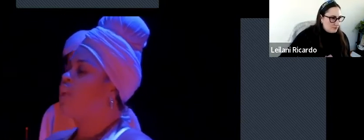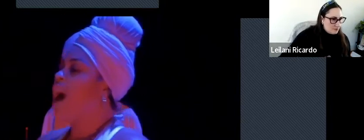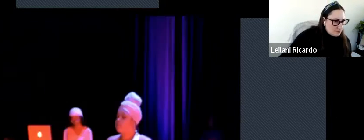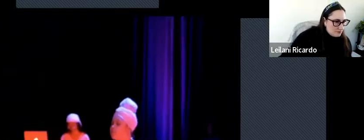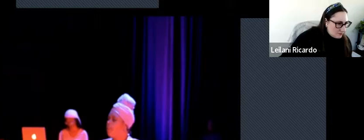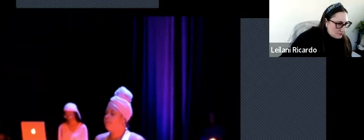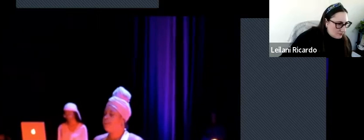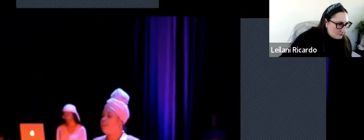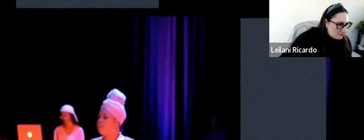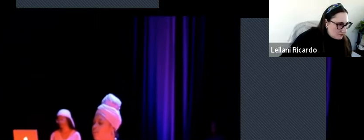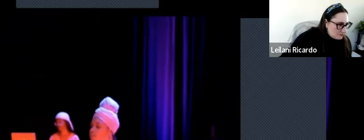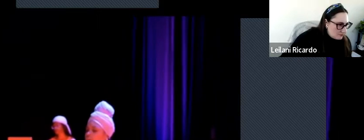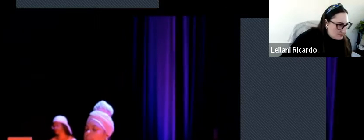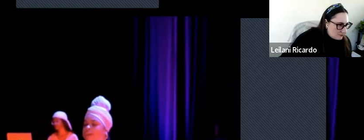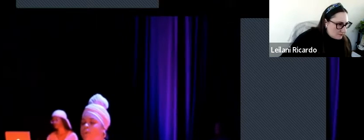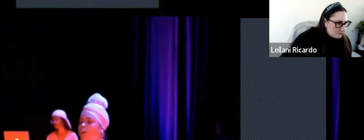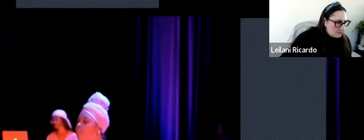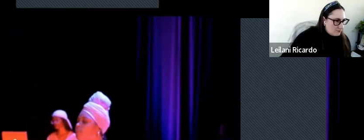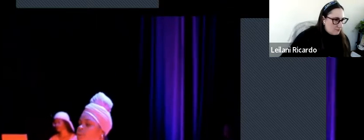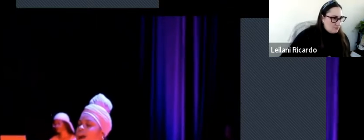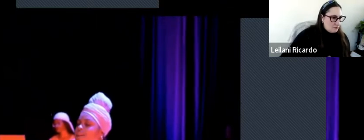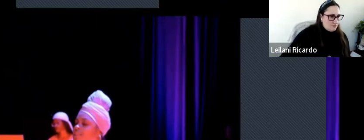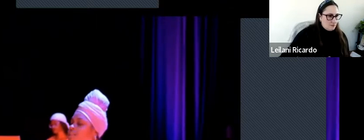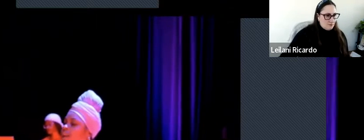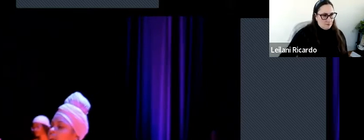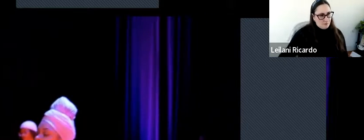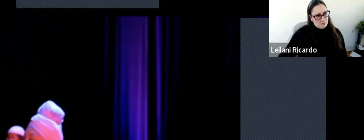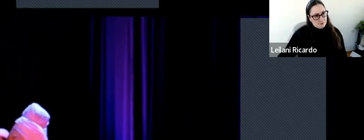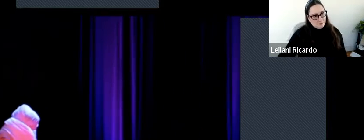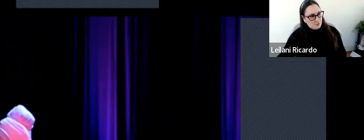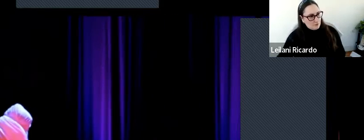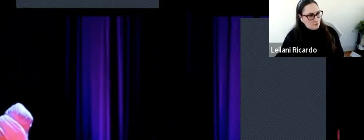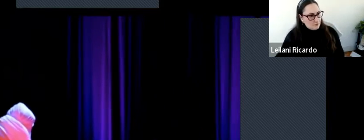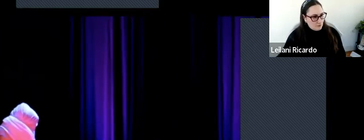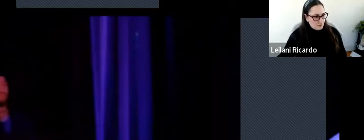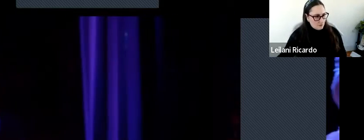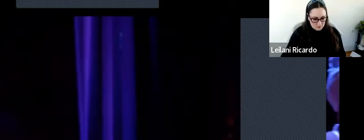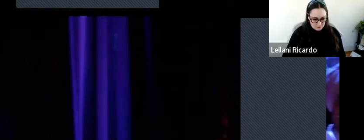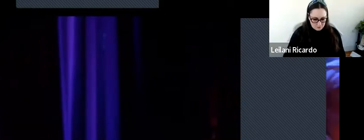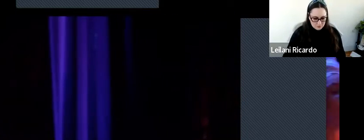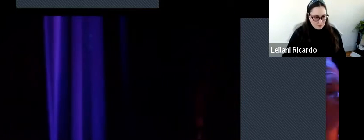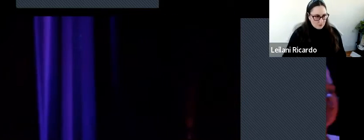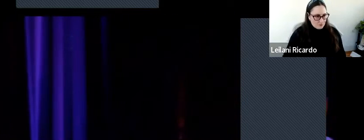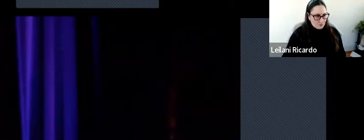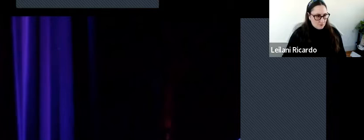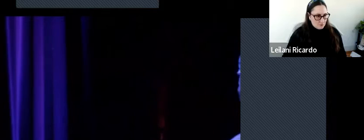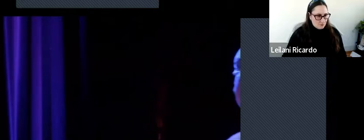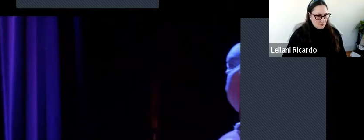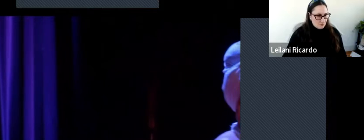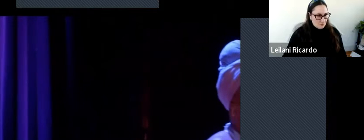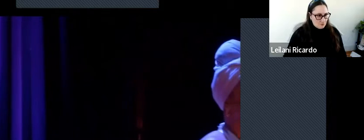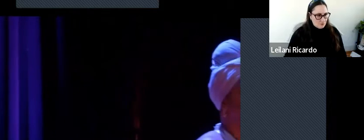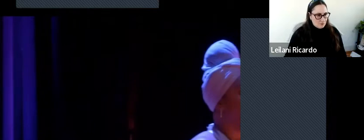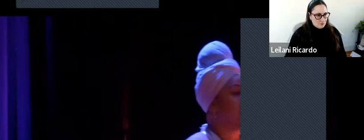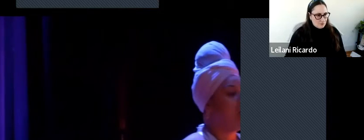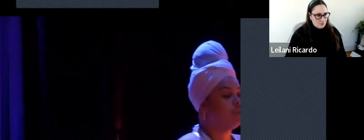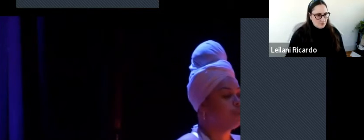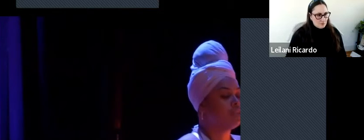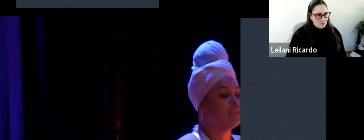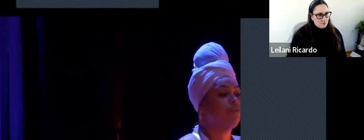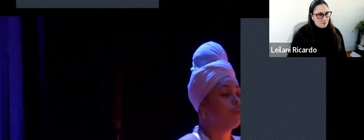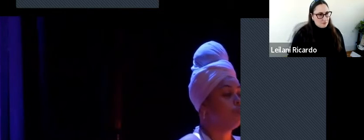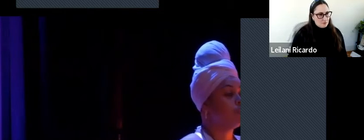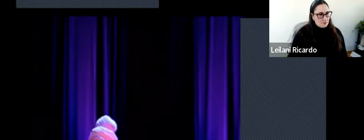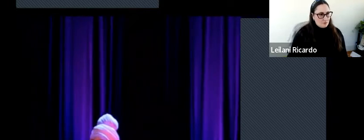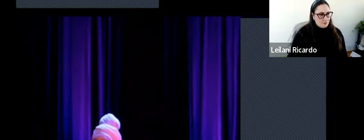as flowers bloom beneath you, bequeath blue skies and sunlight, may your ancestors receive you, lead you in life